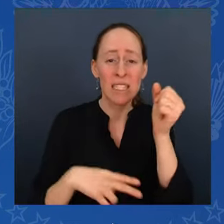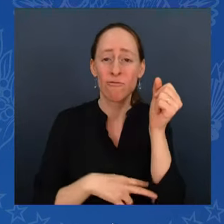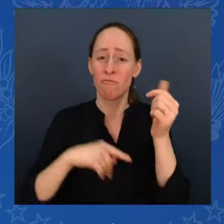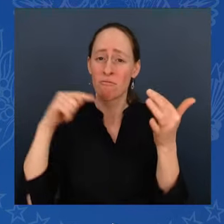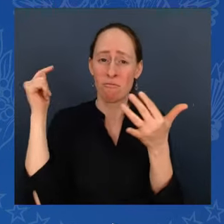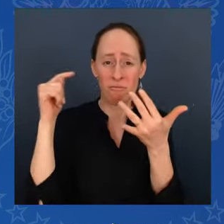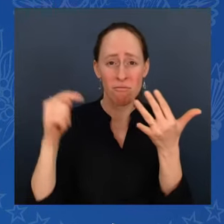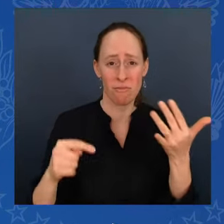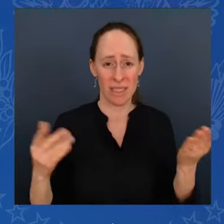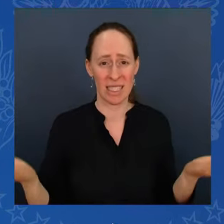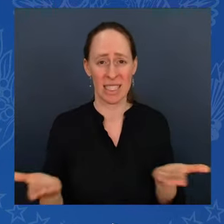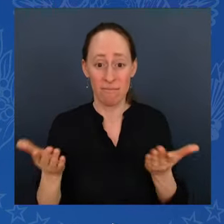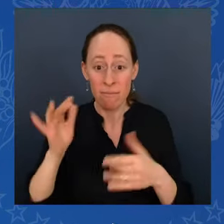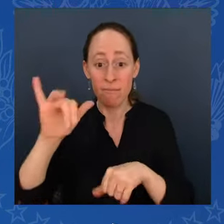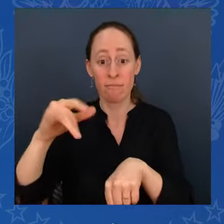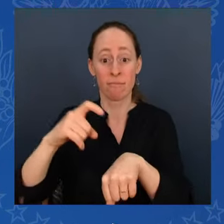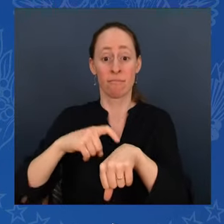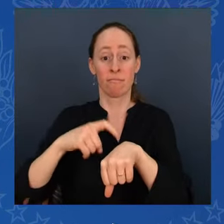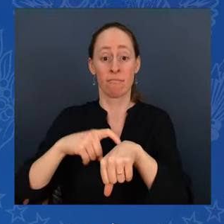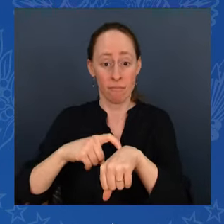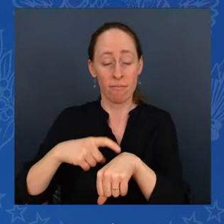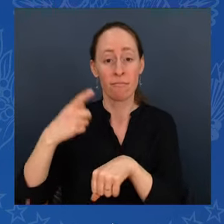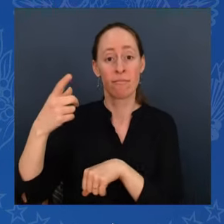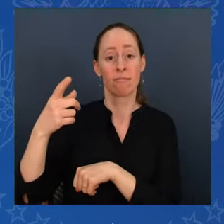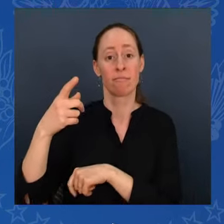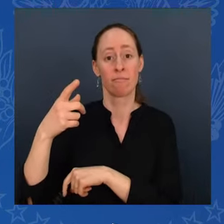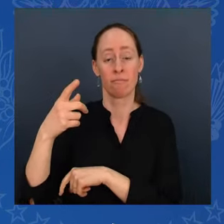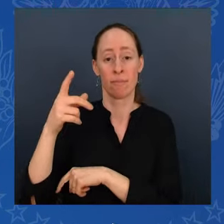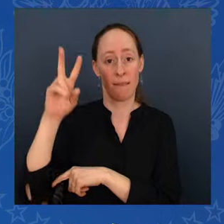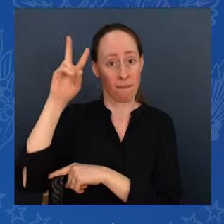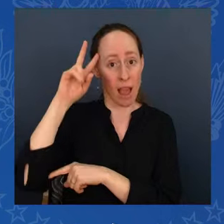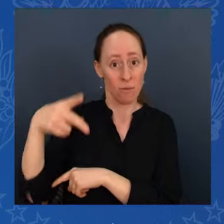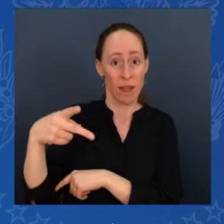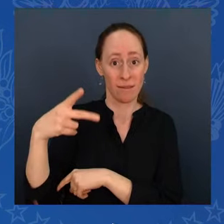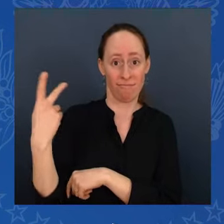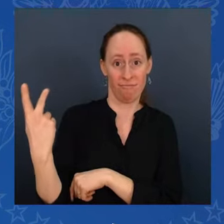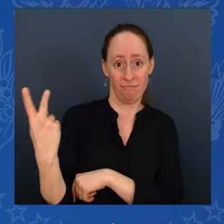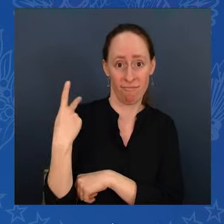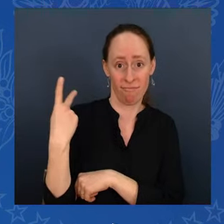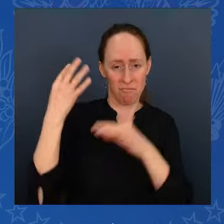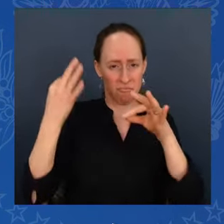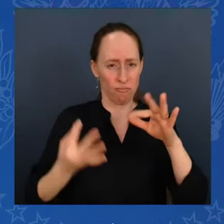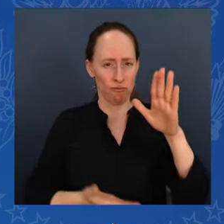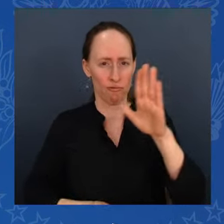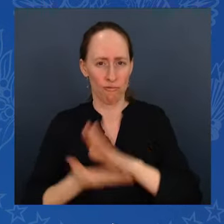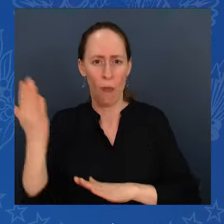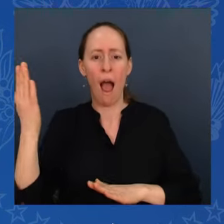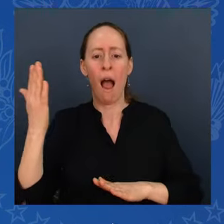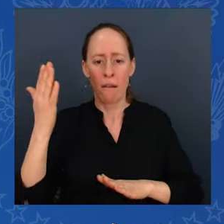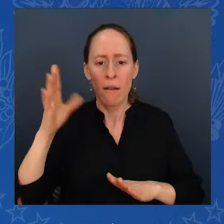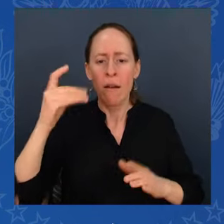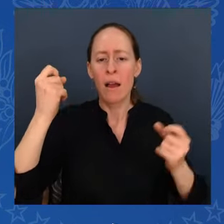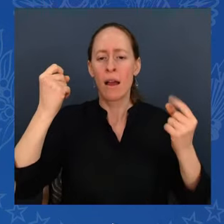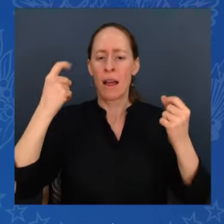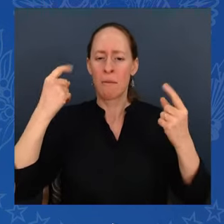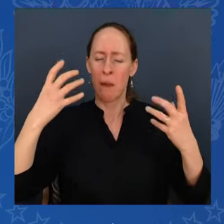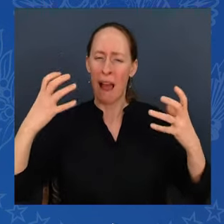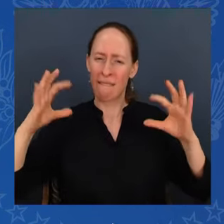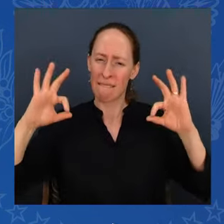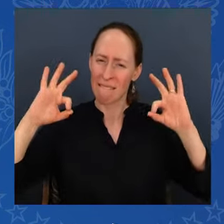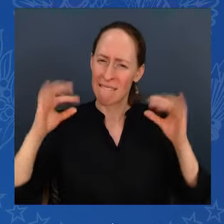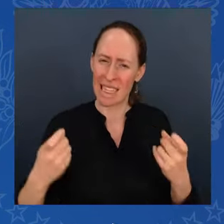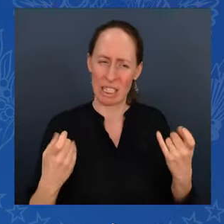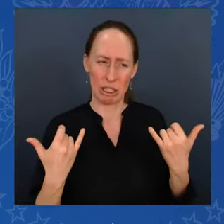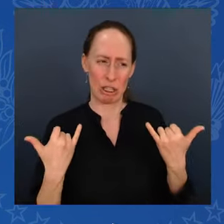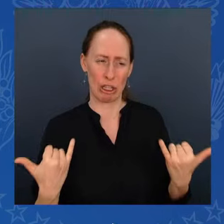this lead county, we made a commitment to fix our broken student loan system. Because while a college degree still is a ticket